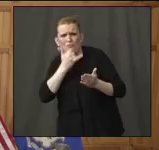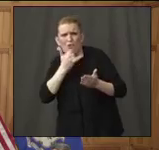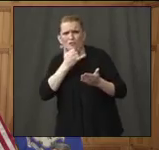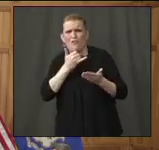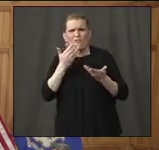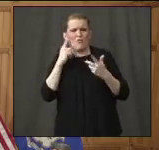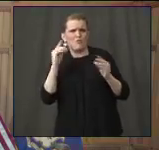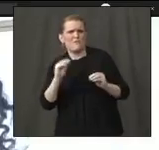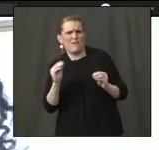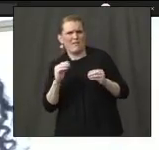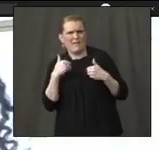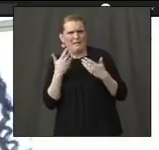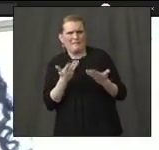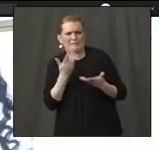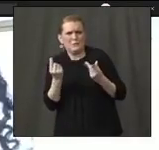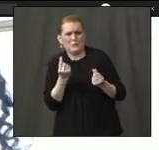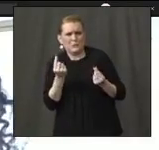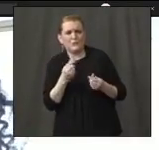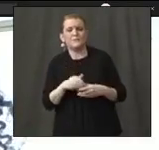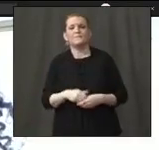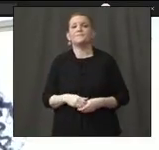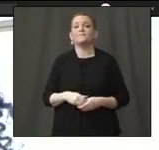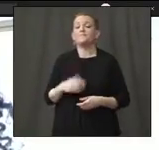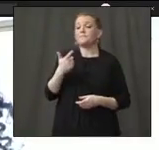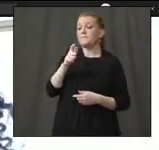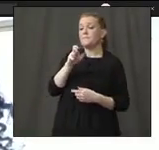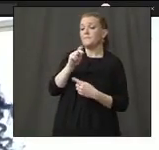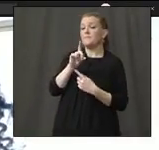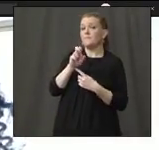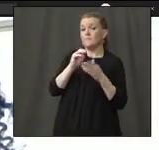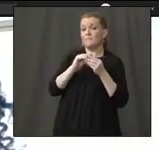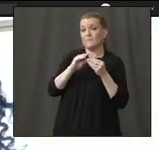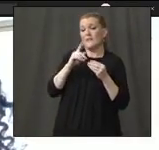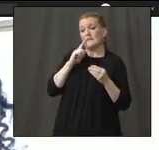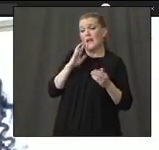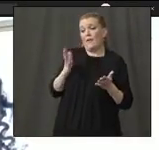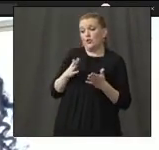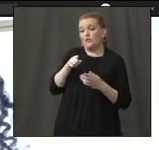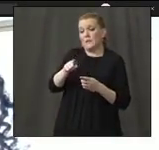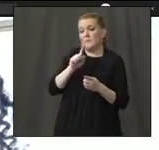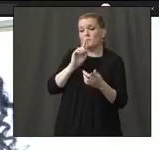Well, I would encourage them to reach out to DECD,